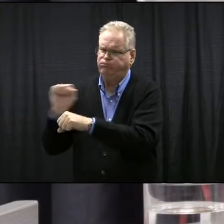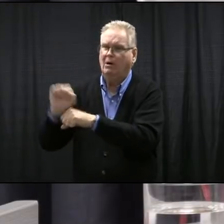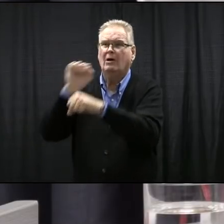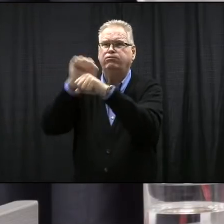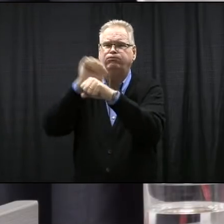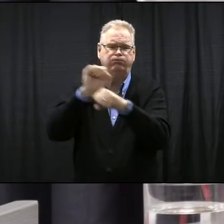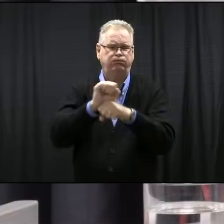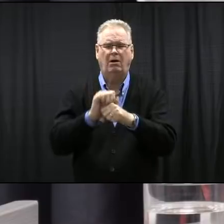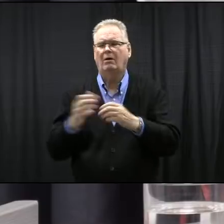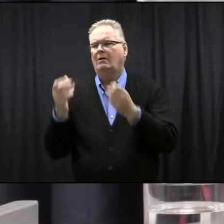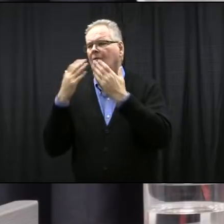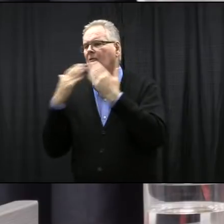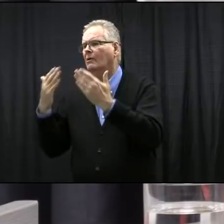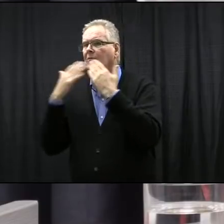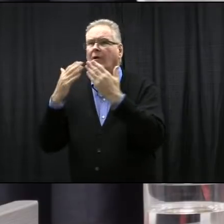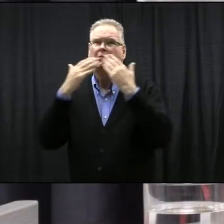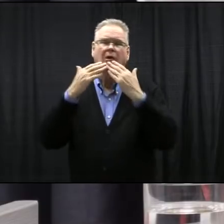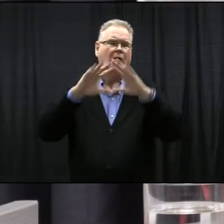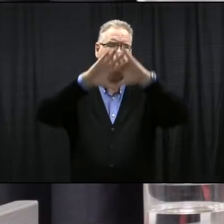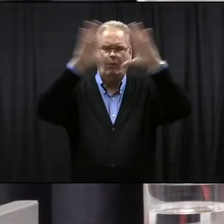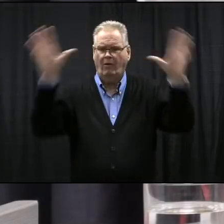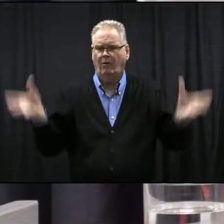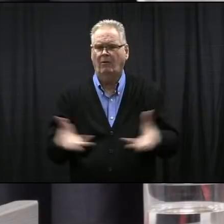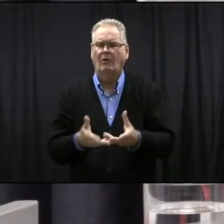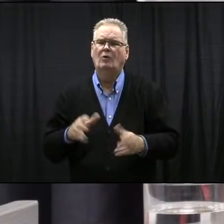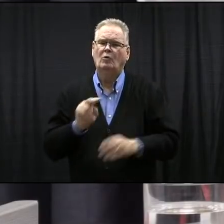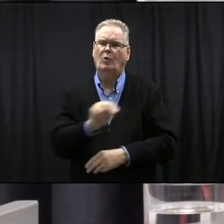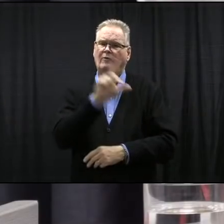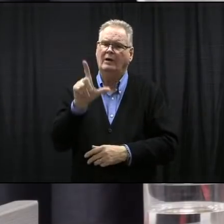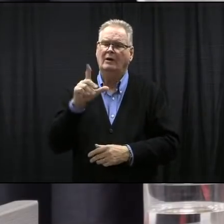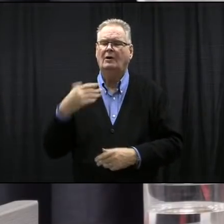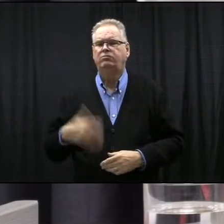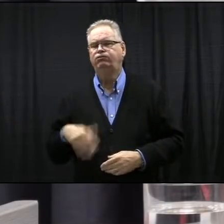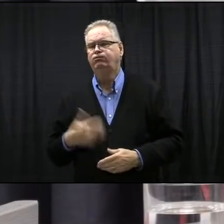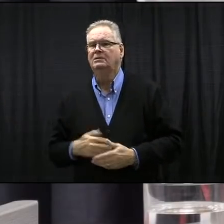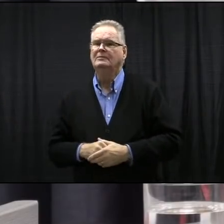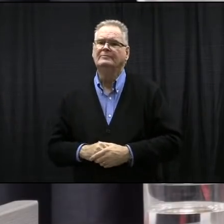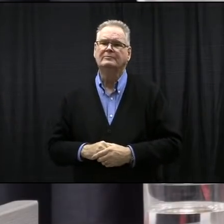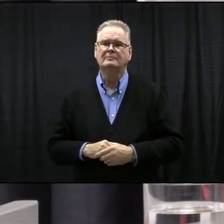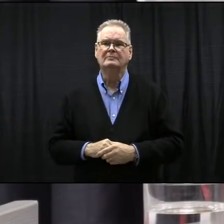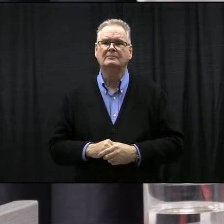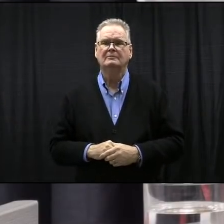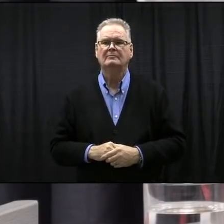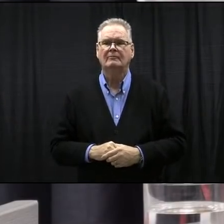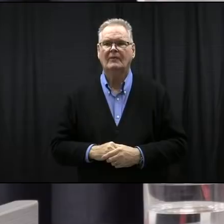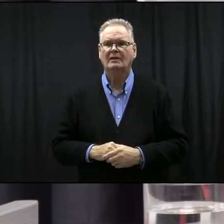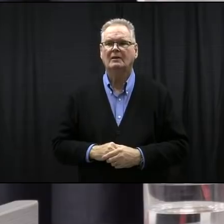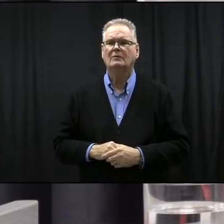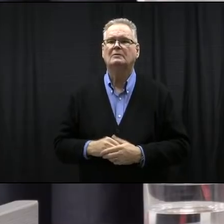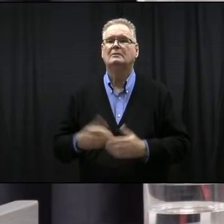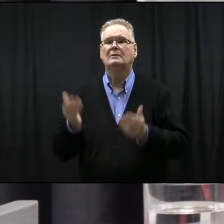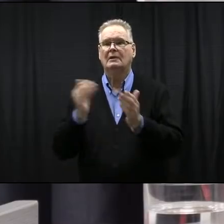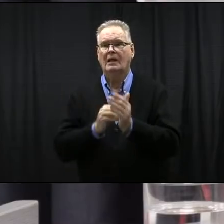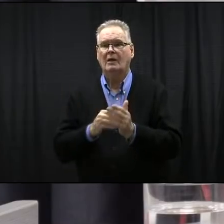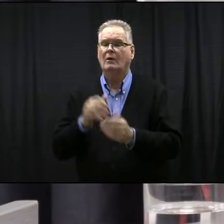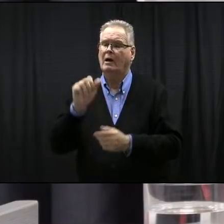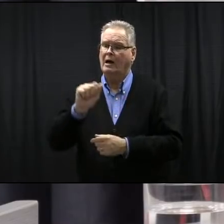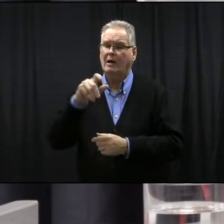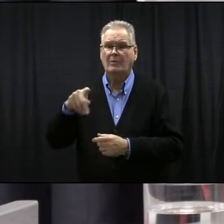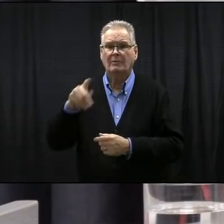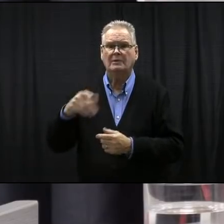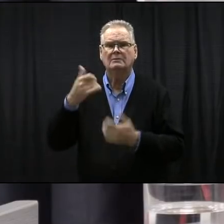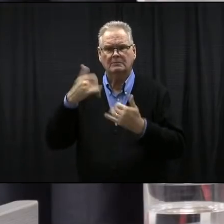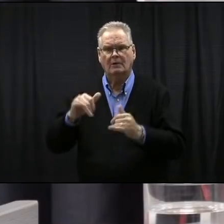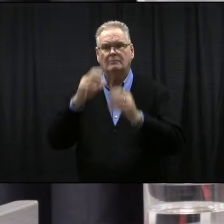COVID Alert app. It is downloadable from Google Android, Google Play, or from the Apple Store.